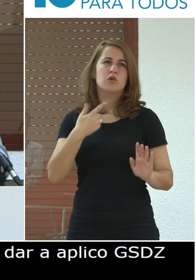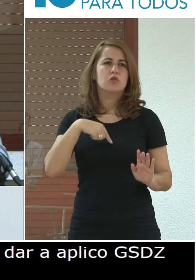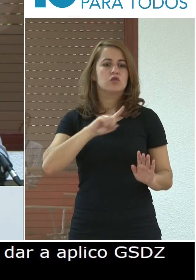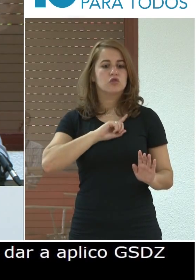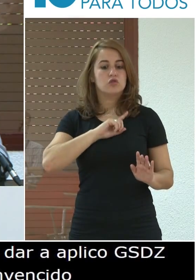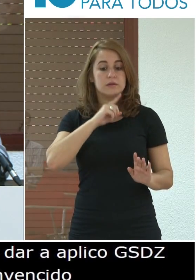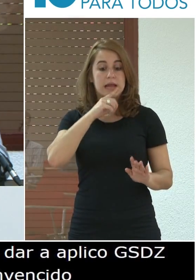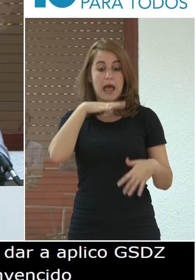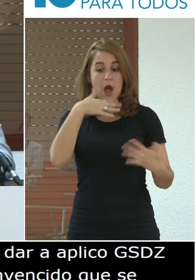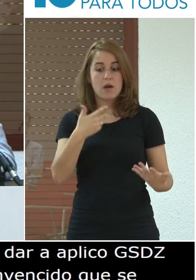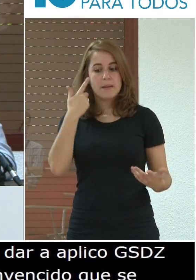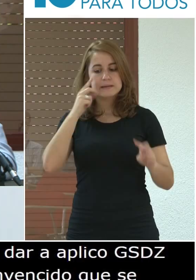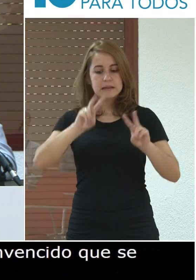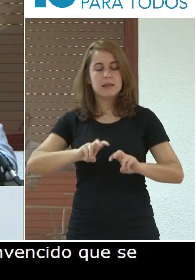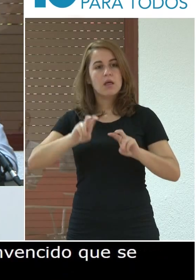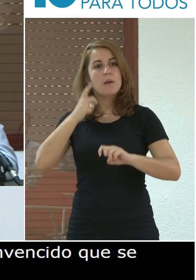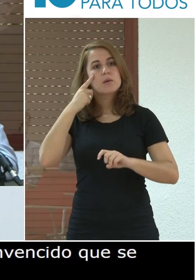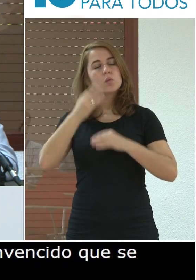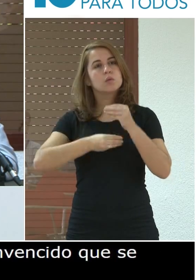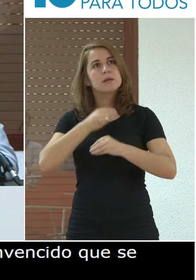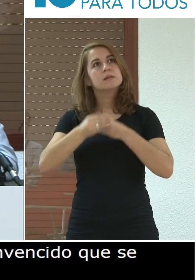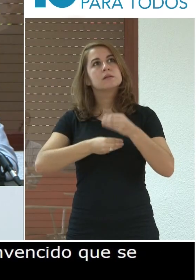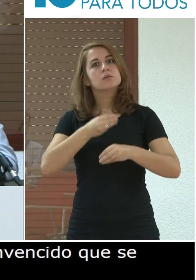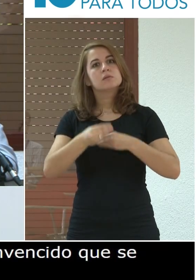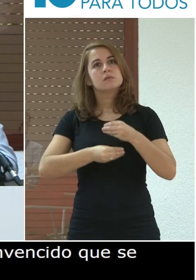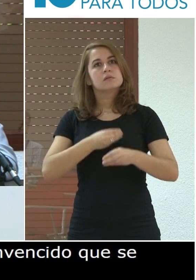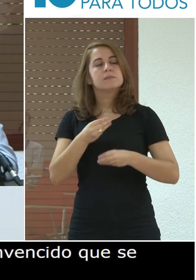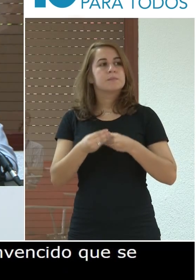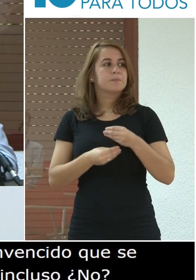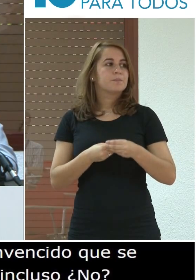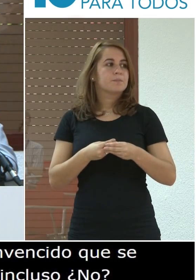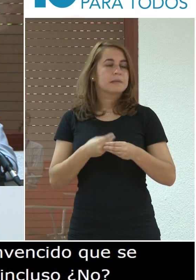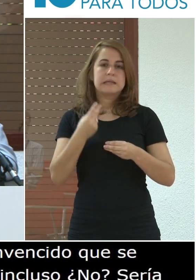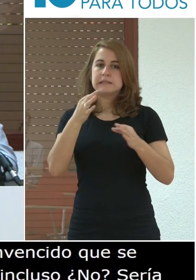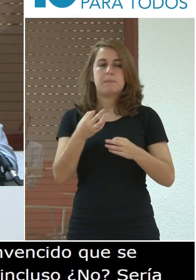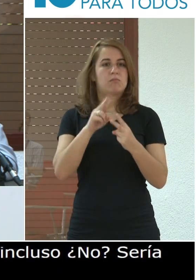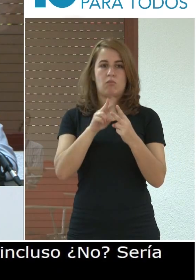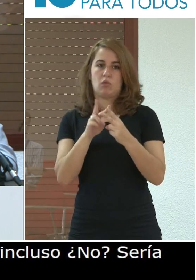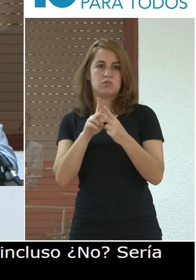I'm convinced that we will be able to advance, but